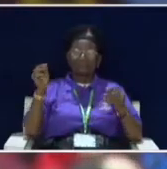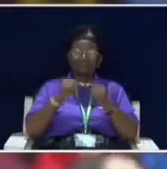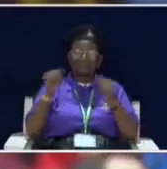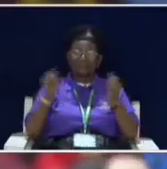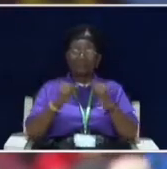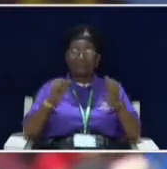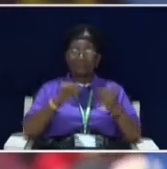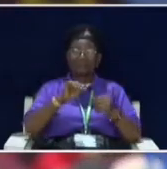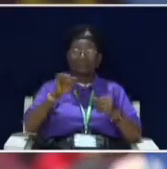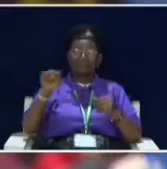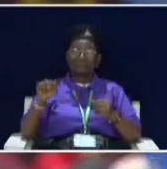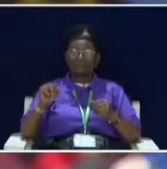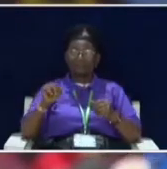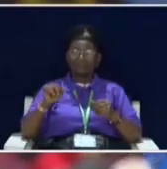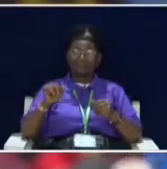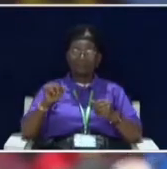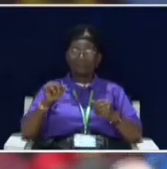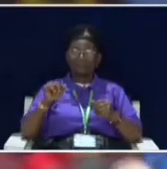shaking.